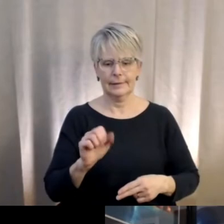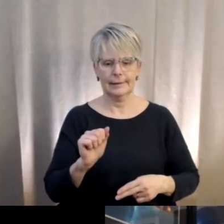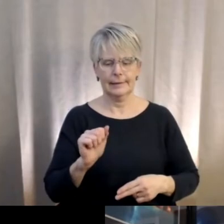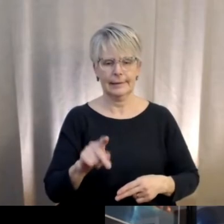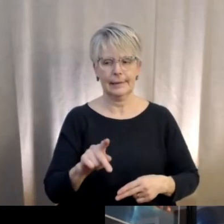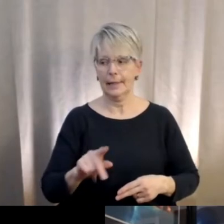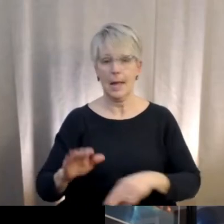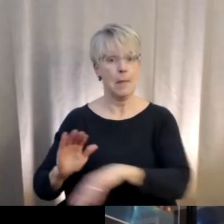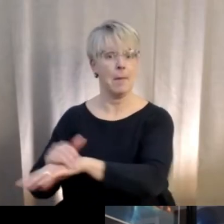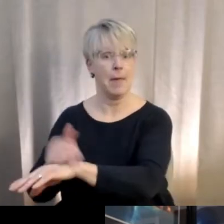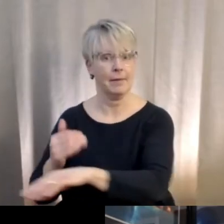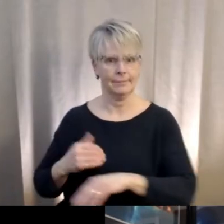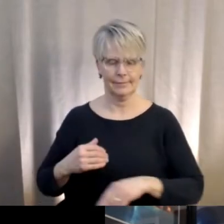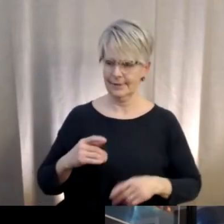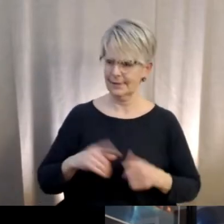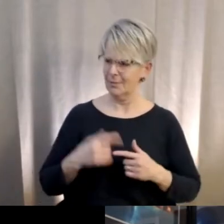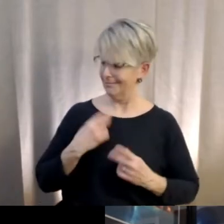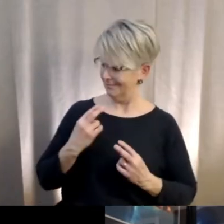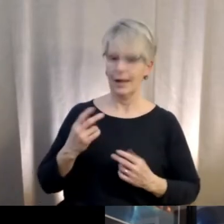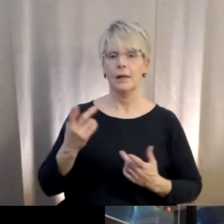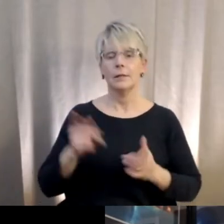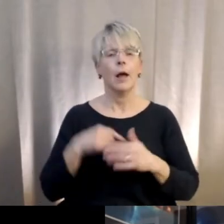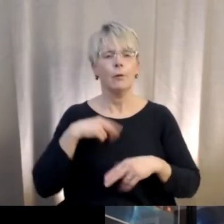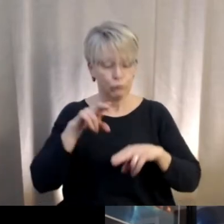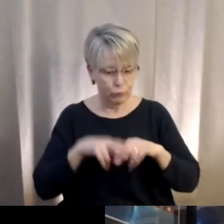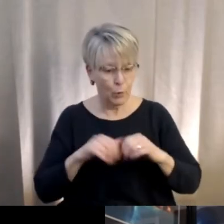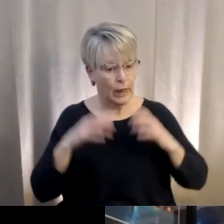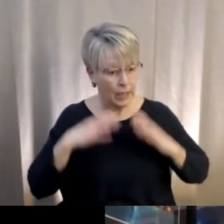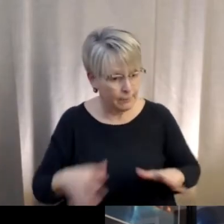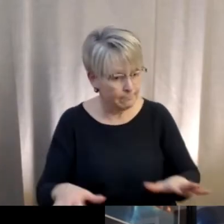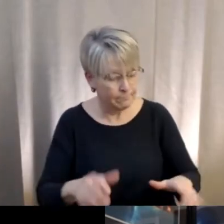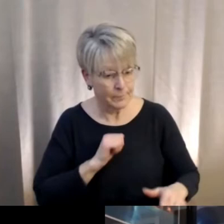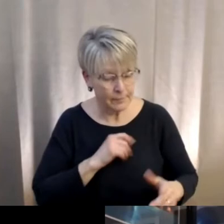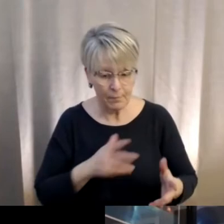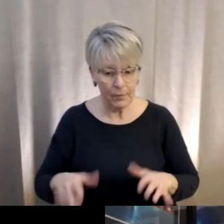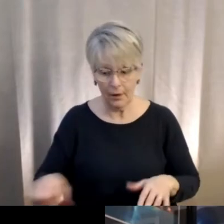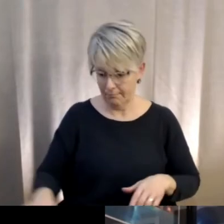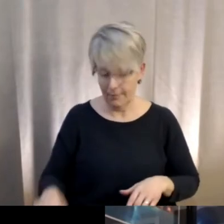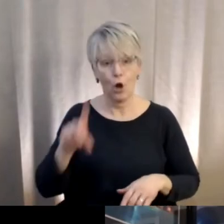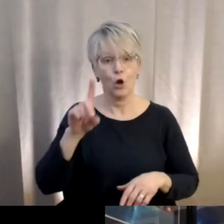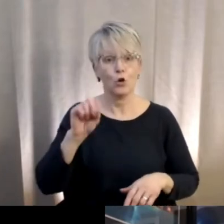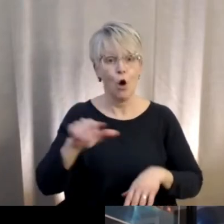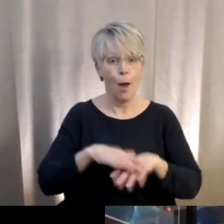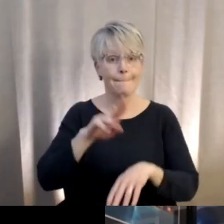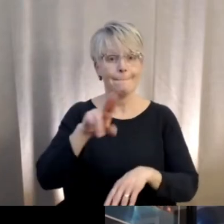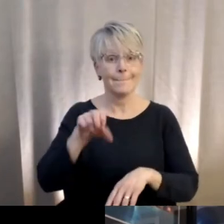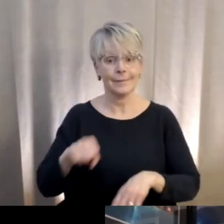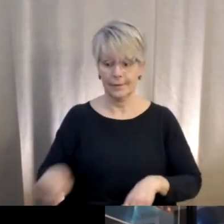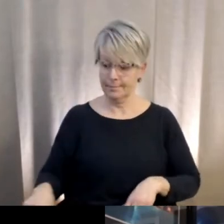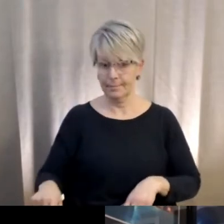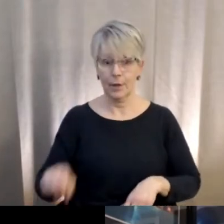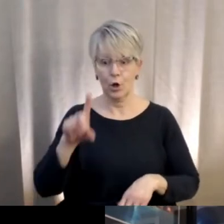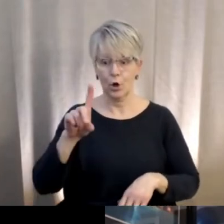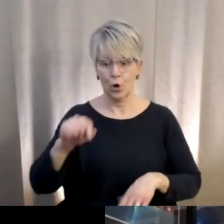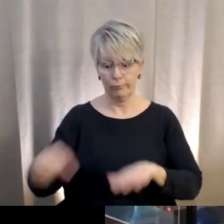notorious. I mean, it surprises me sometimes. I'll be sitting there with a client or myself with a dog on a bus or something like that, and the dog's tucked